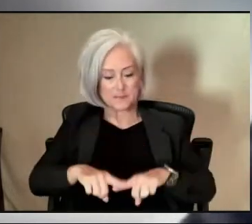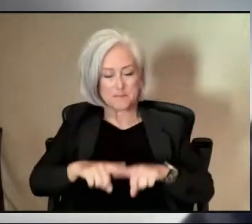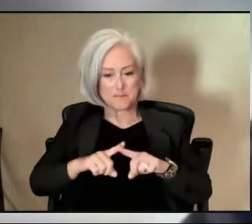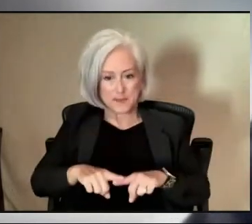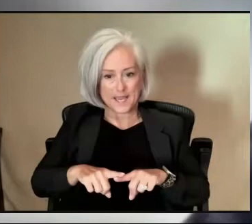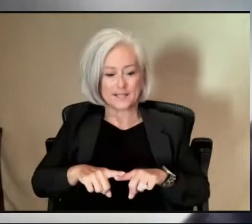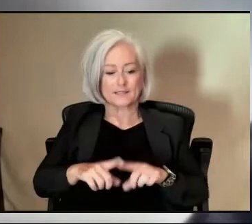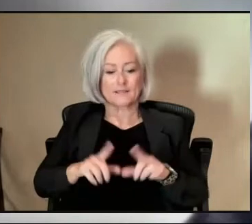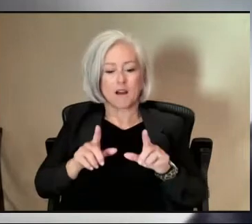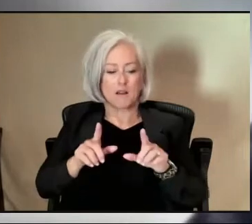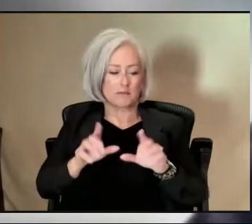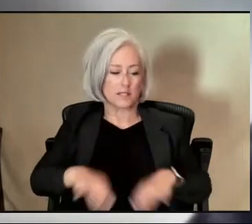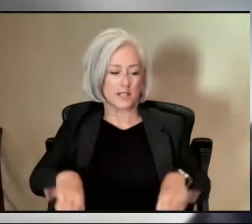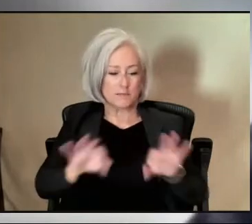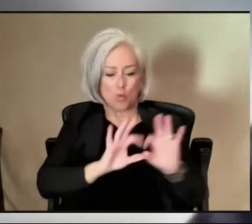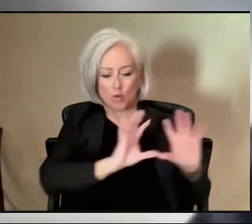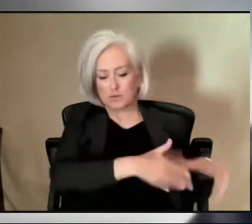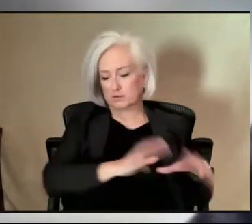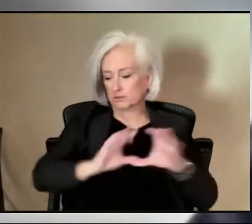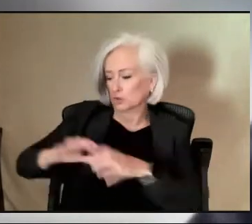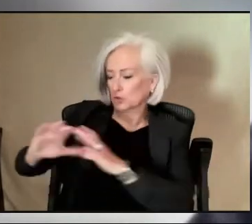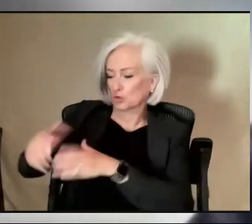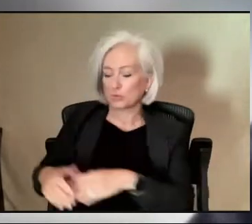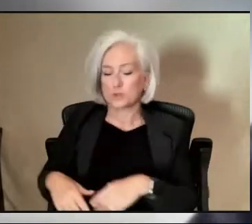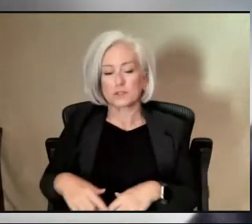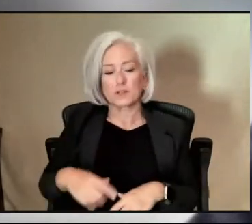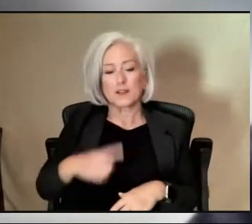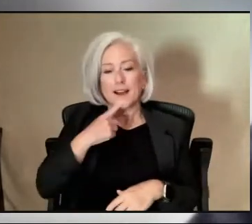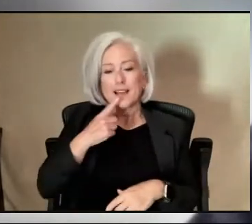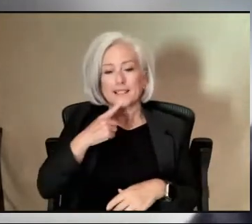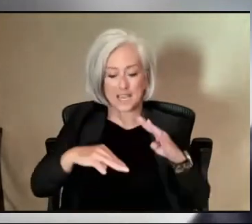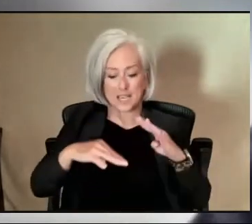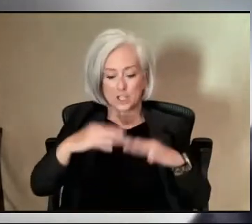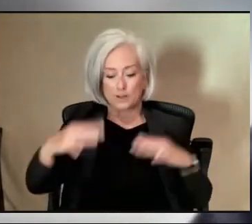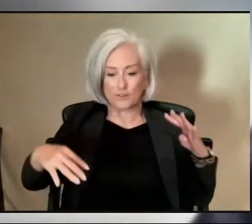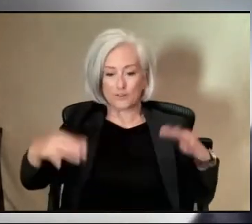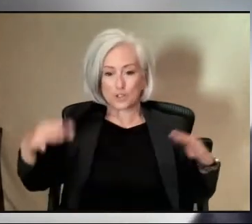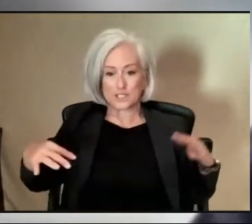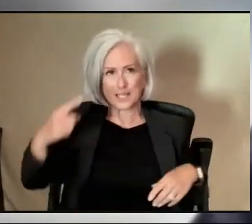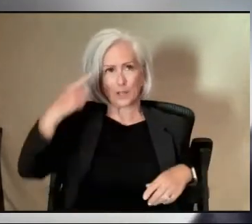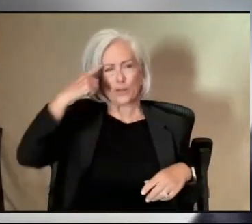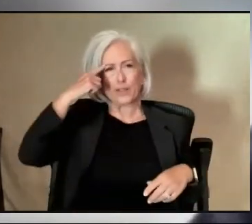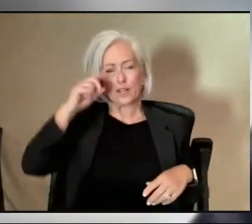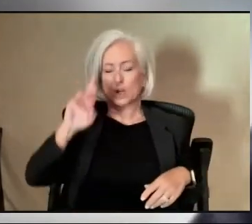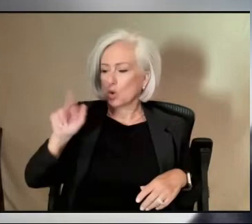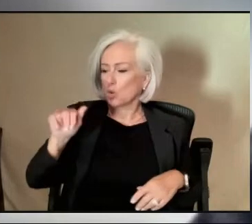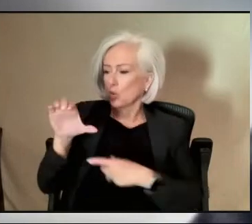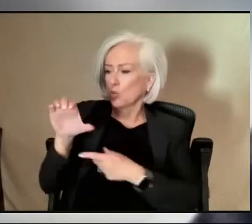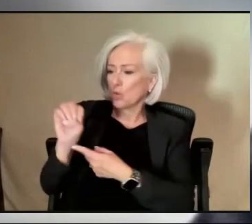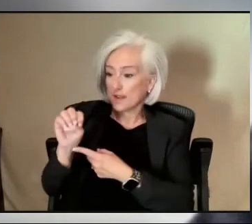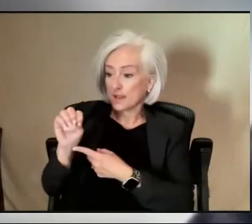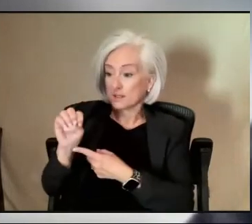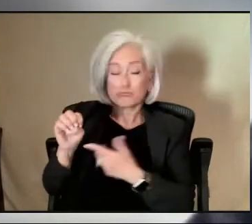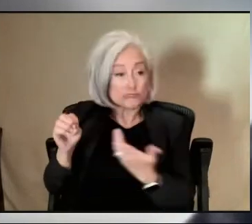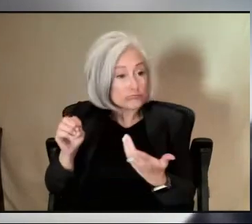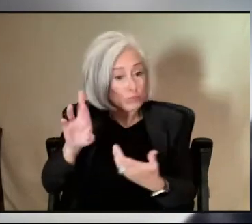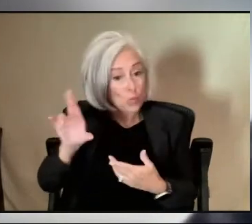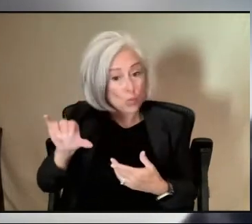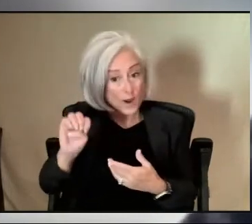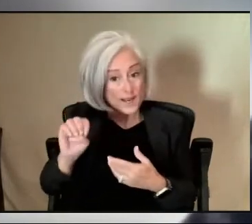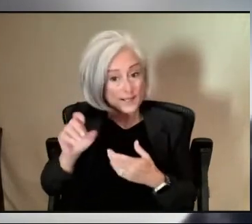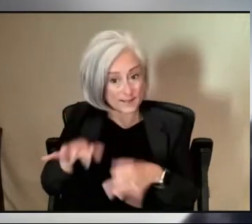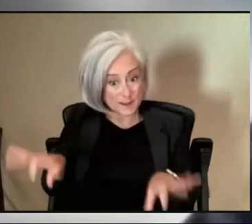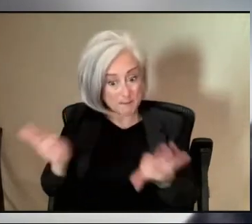of course, when we say diversity, we're mostly probably all thinking race, and that's a critical one.